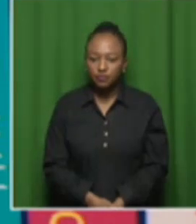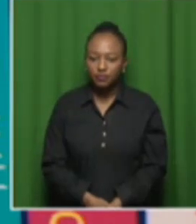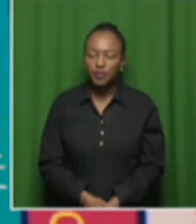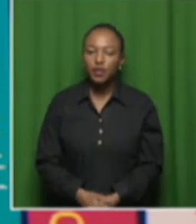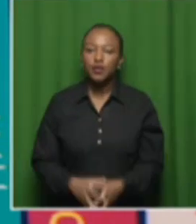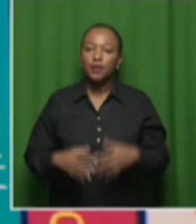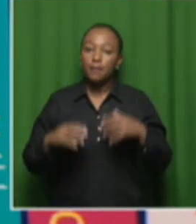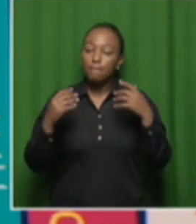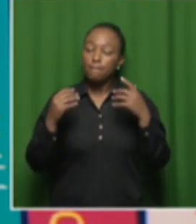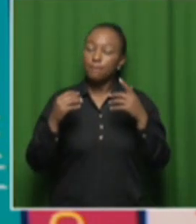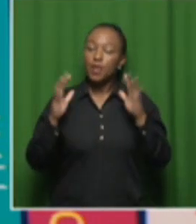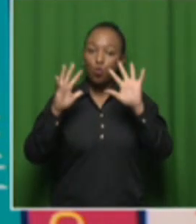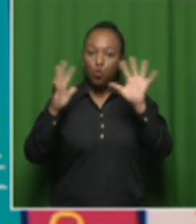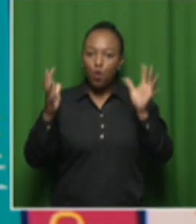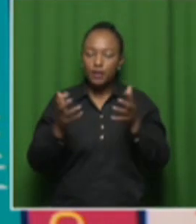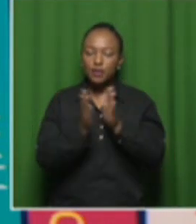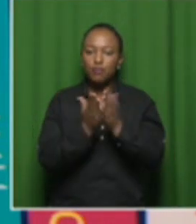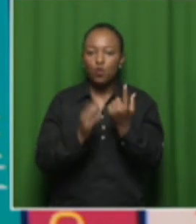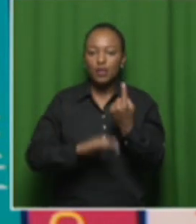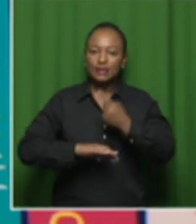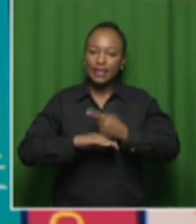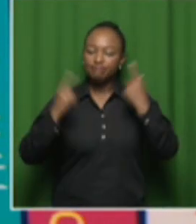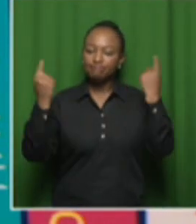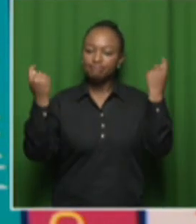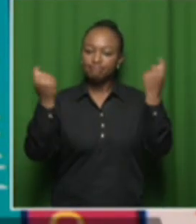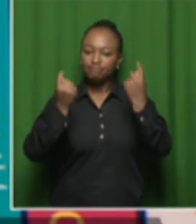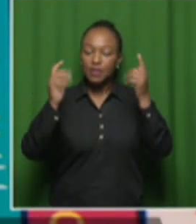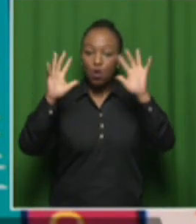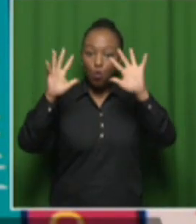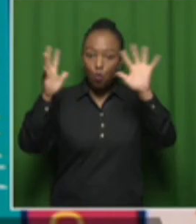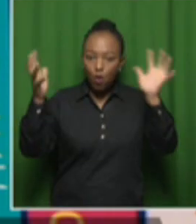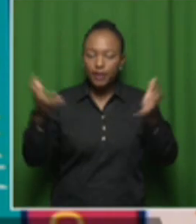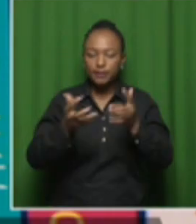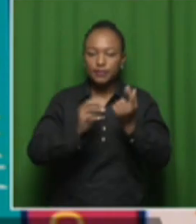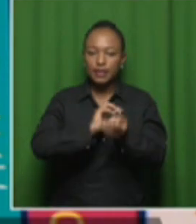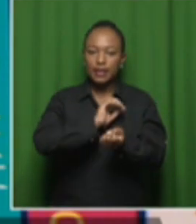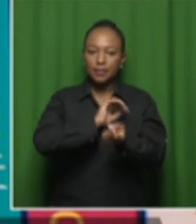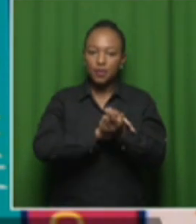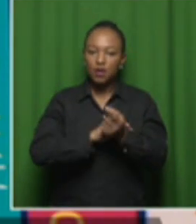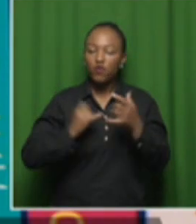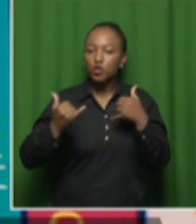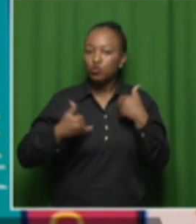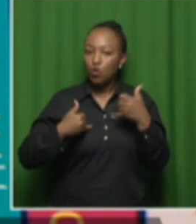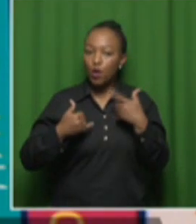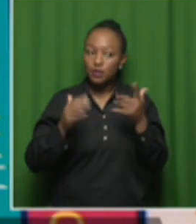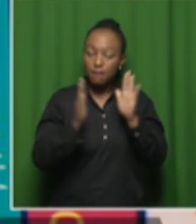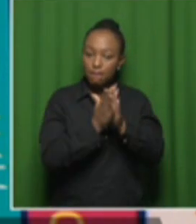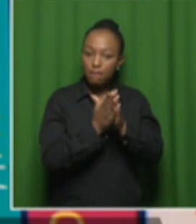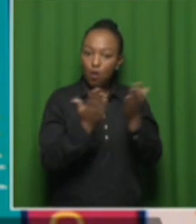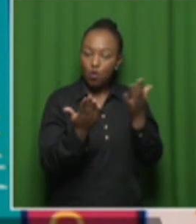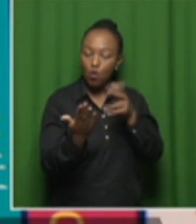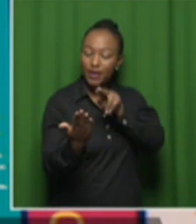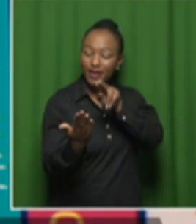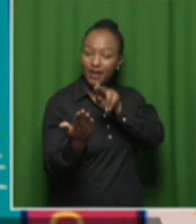The celebration of World Book Day takes place worldwide annually in order to promote the enjoyment of books and reading. World Book Day